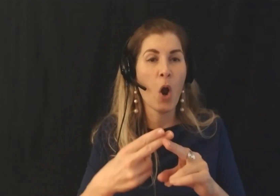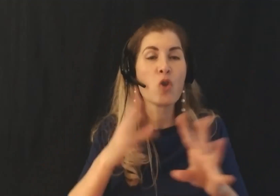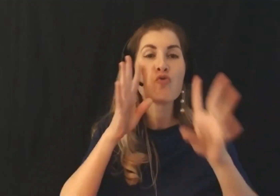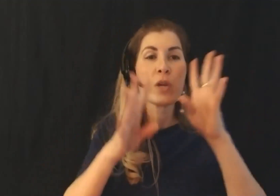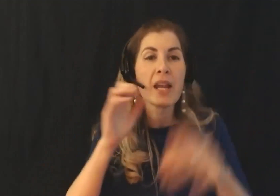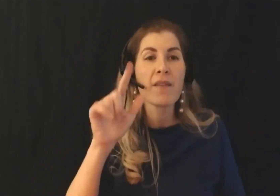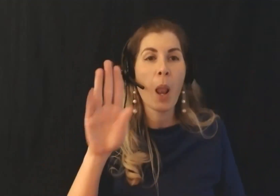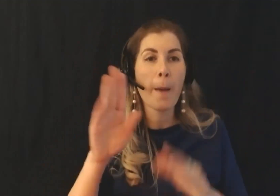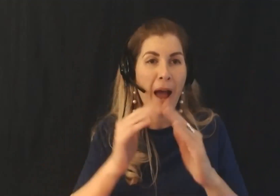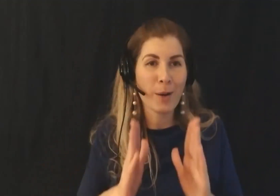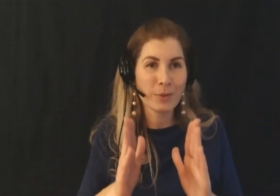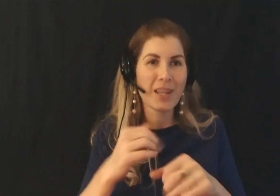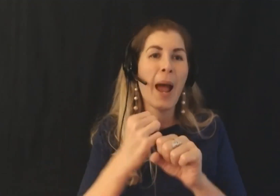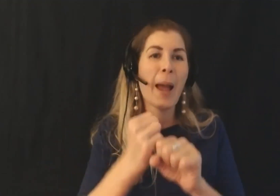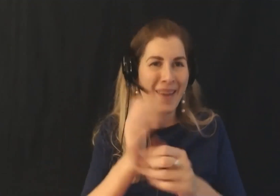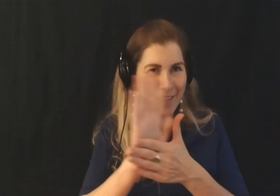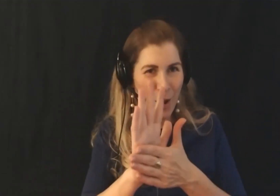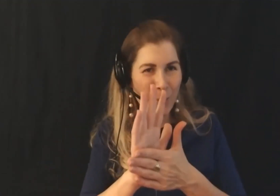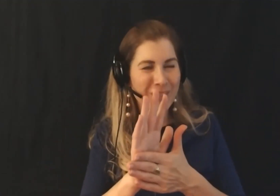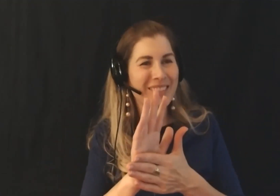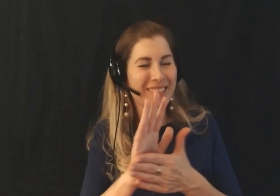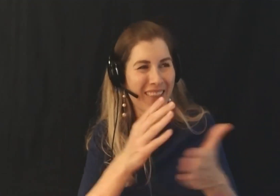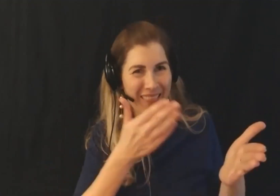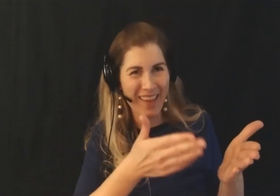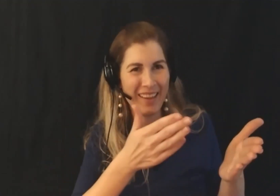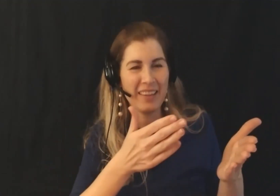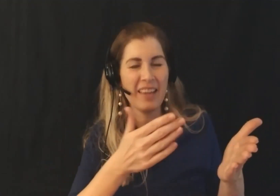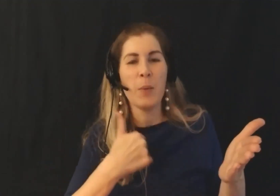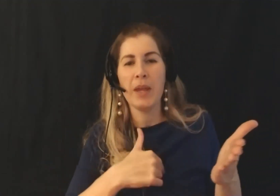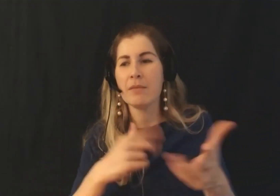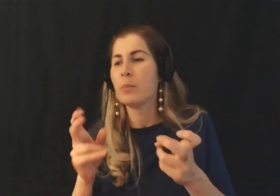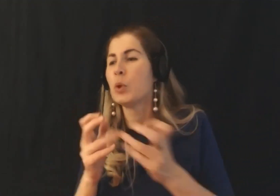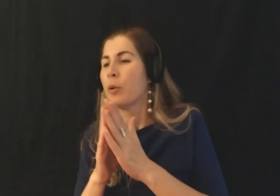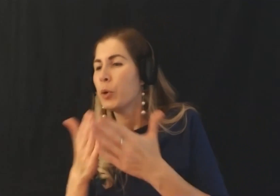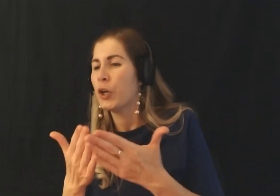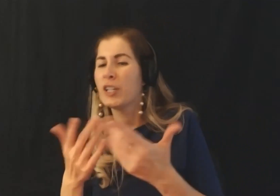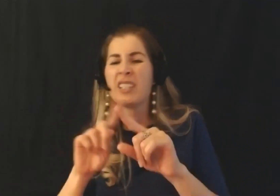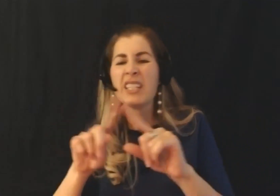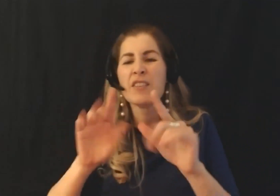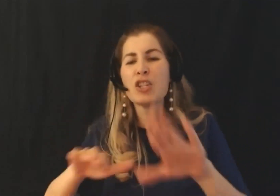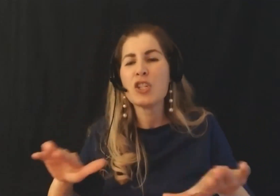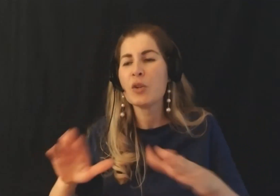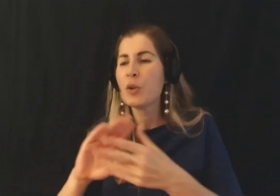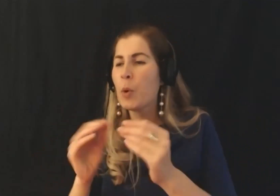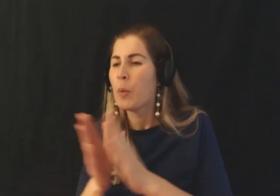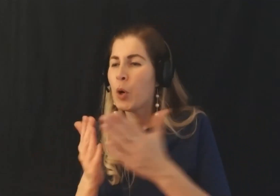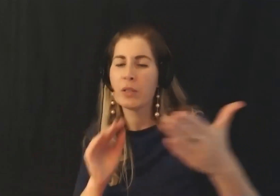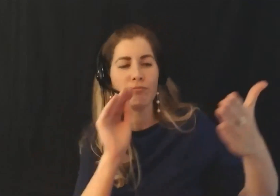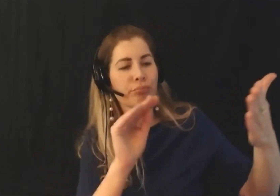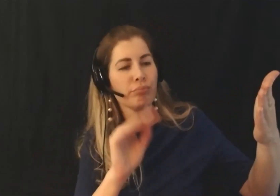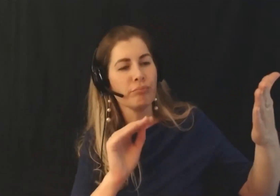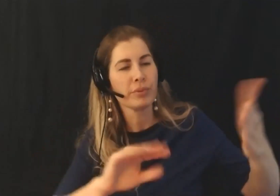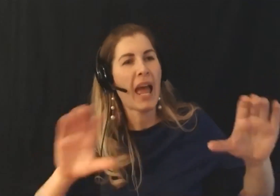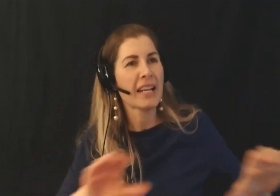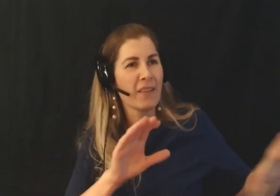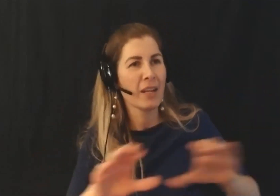couple videos for them where we used books and explored different children's books through theater and added activities to that as